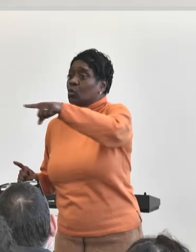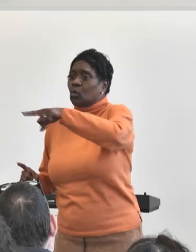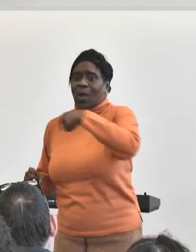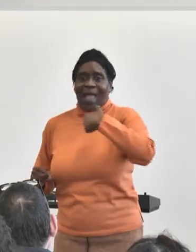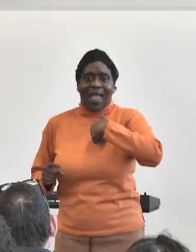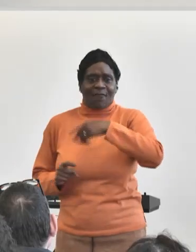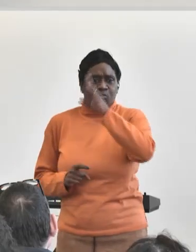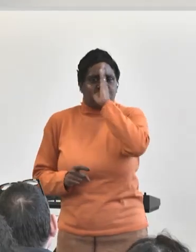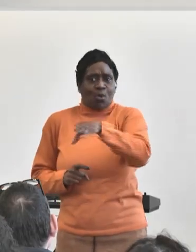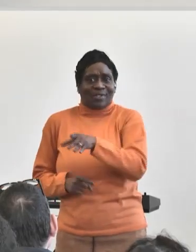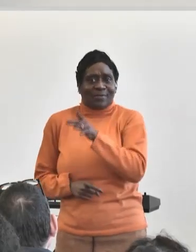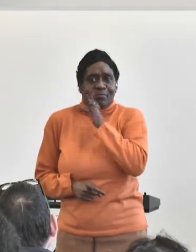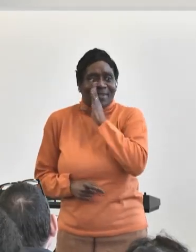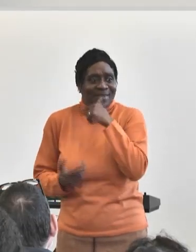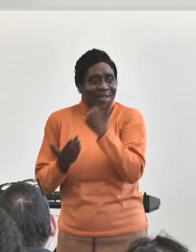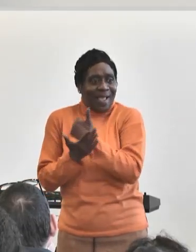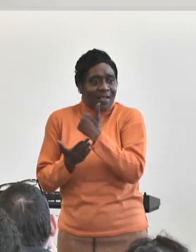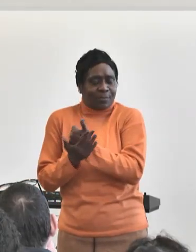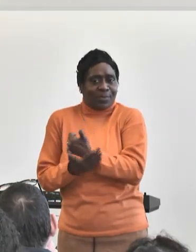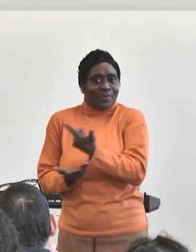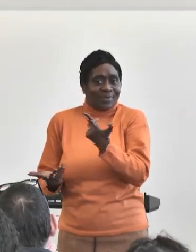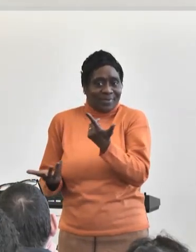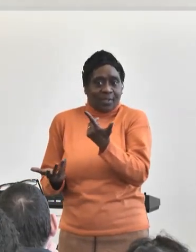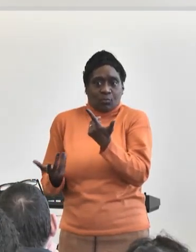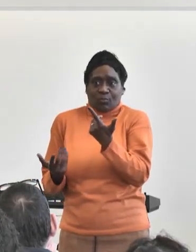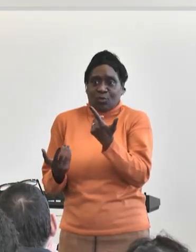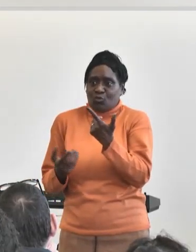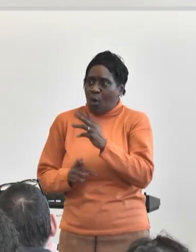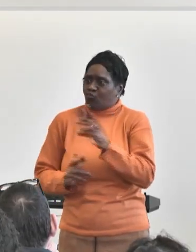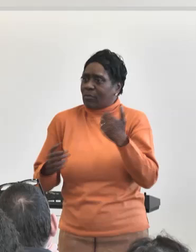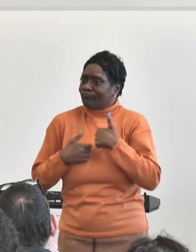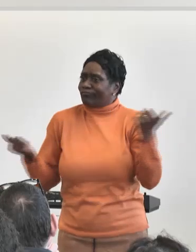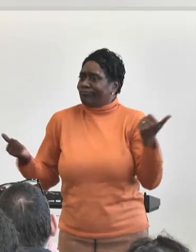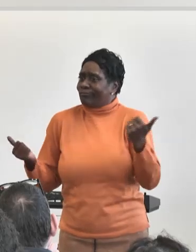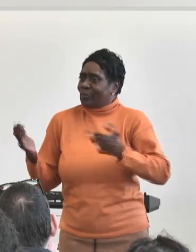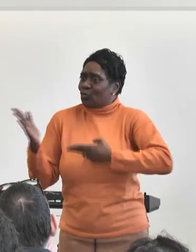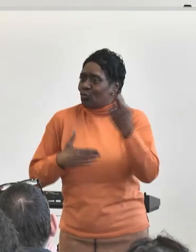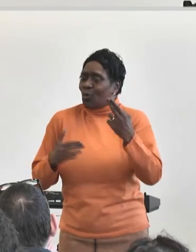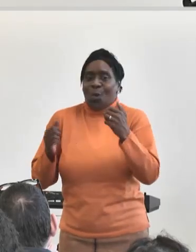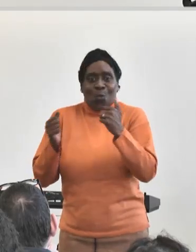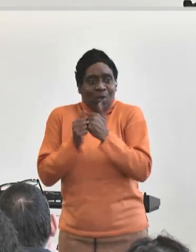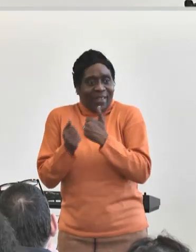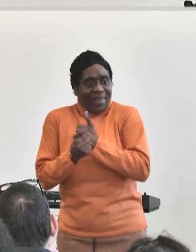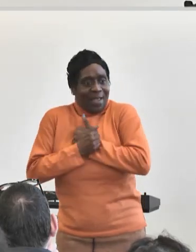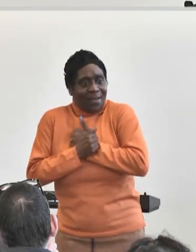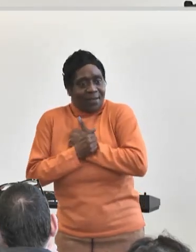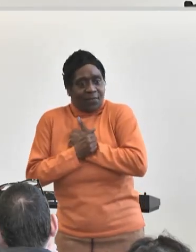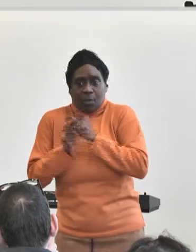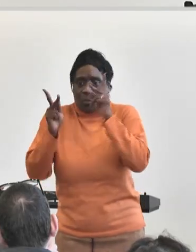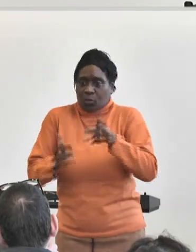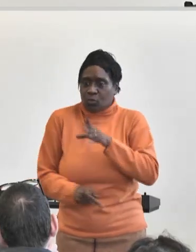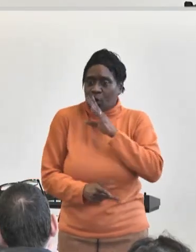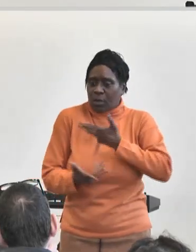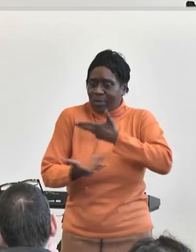boldness to speak the gospel, pero cuando usted une la fuerza cuando habla el evangelio, with a love of the person you're